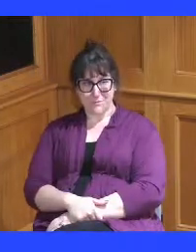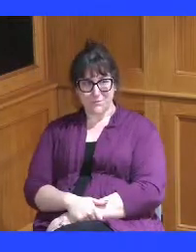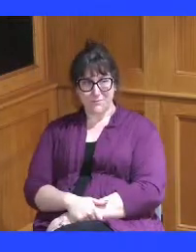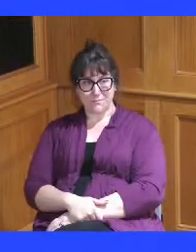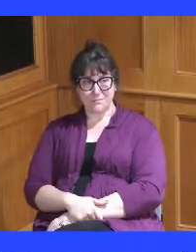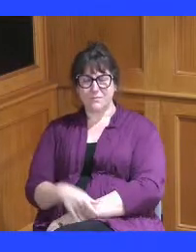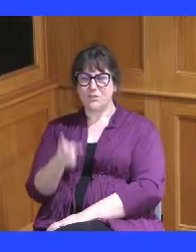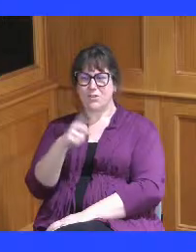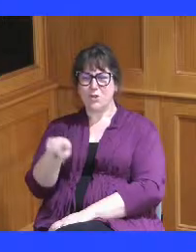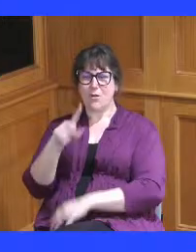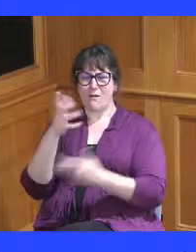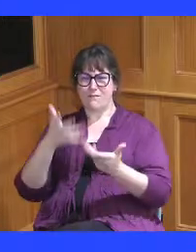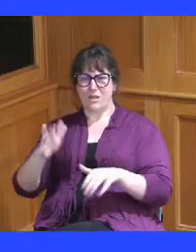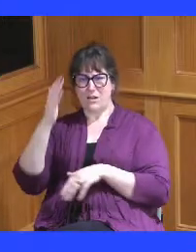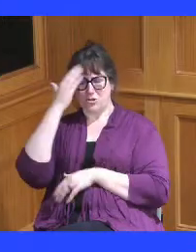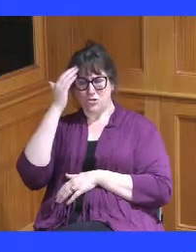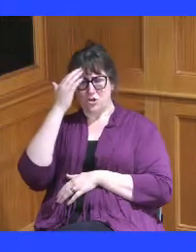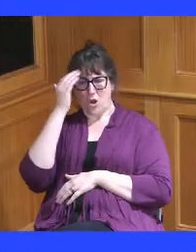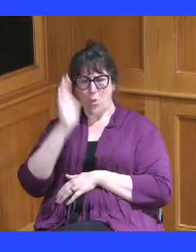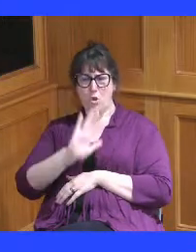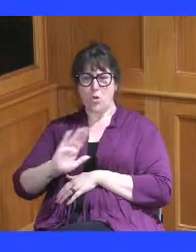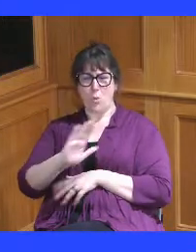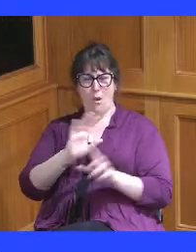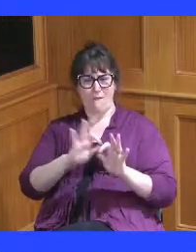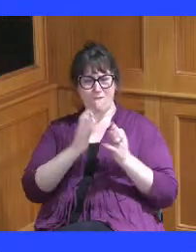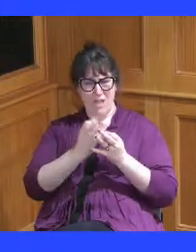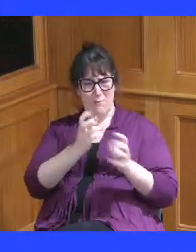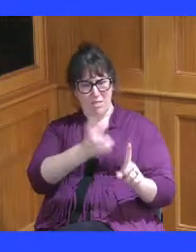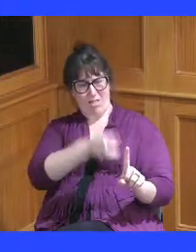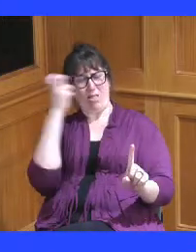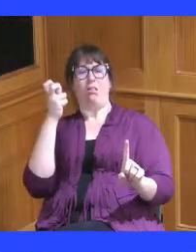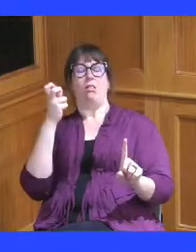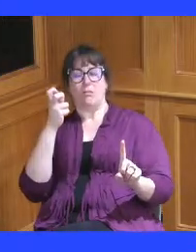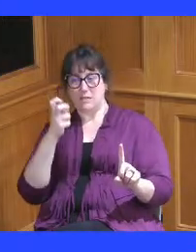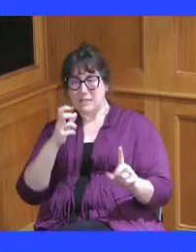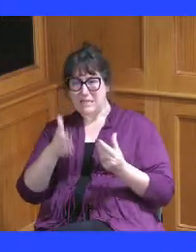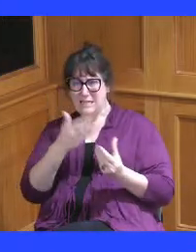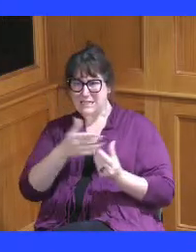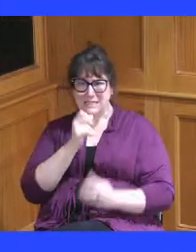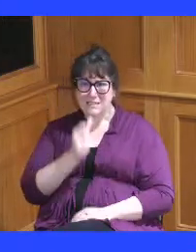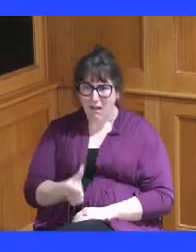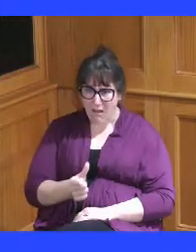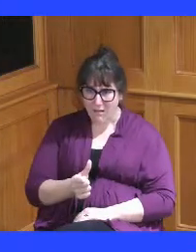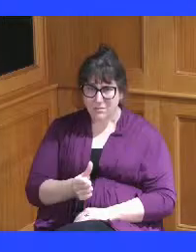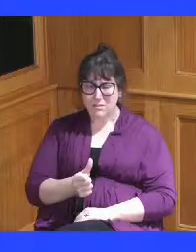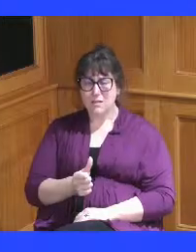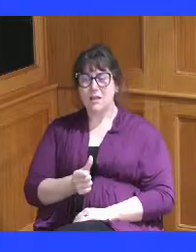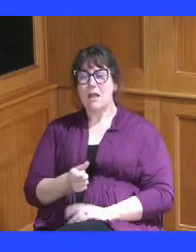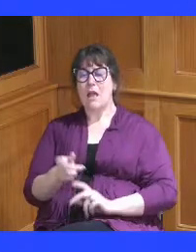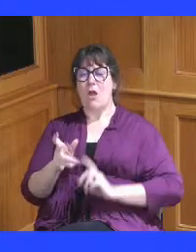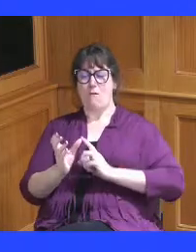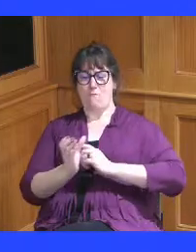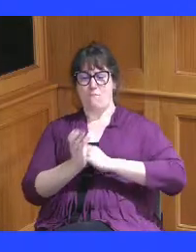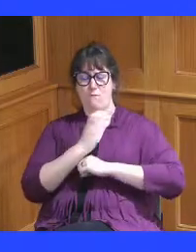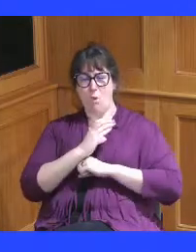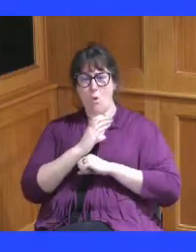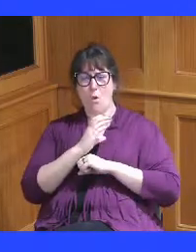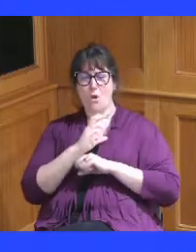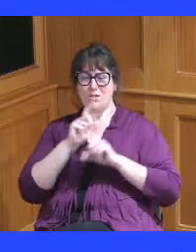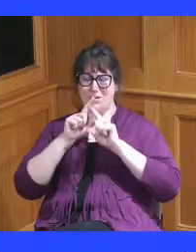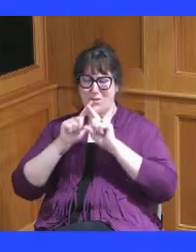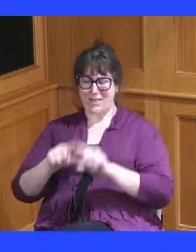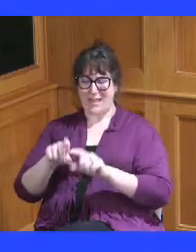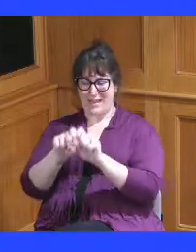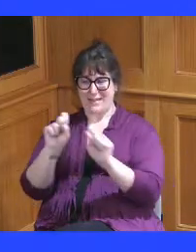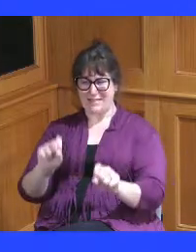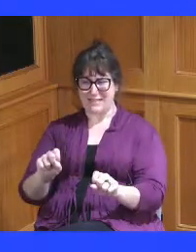As you all know, being ripped away from your family isn't easy, especially when you are forced to rely on a system that seems